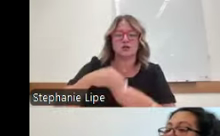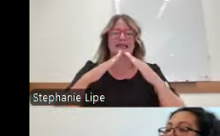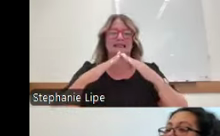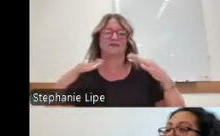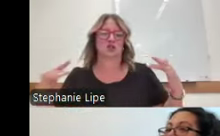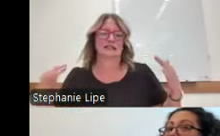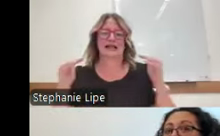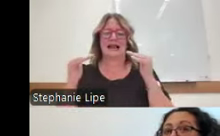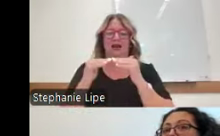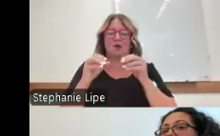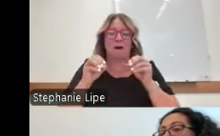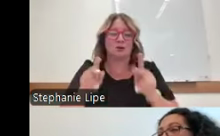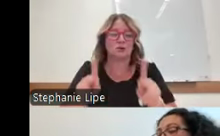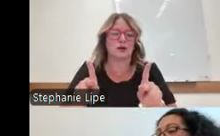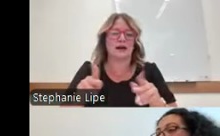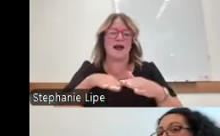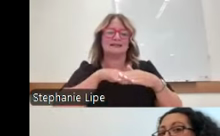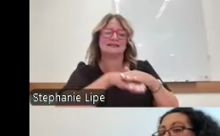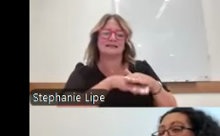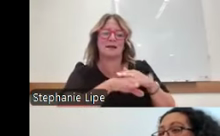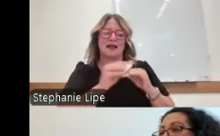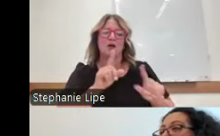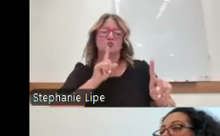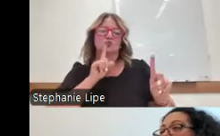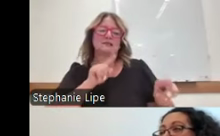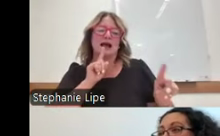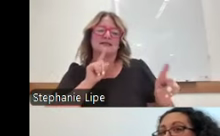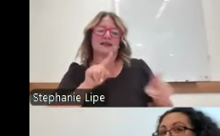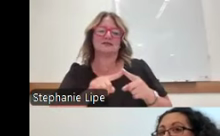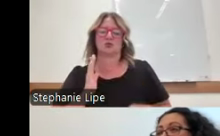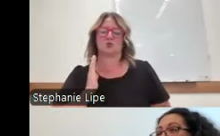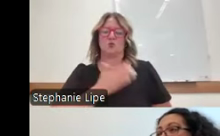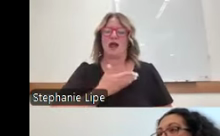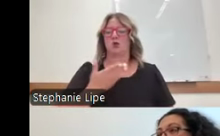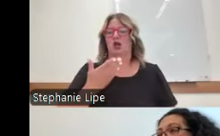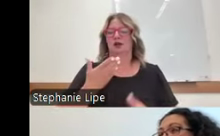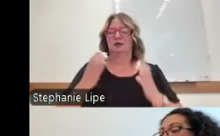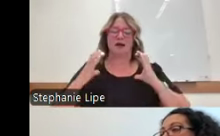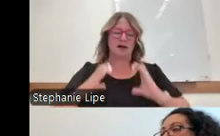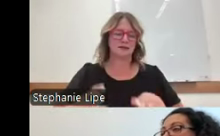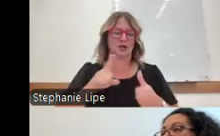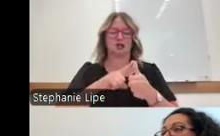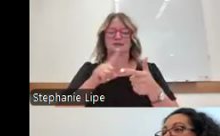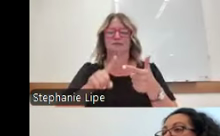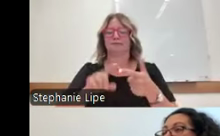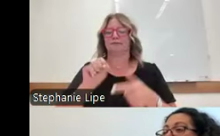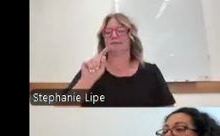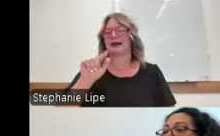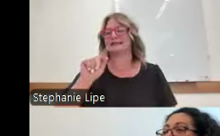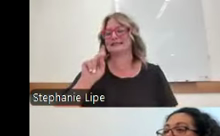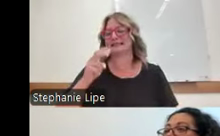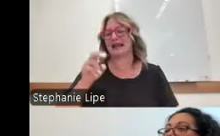all of that and have inclusion, diversity, equal opportunity, accessibility, and responsiveness to